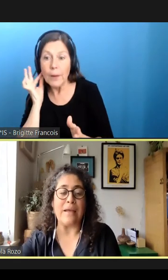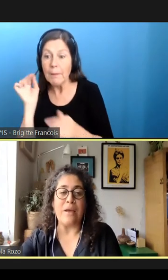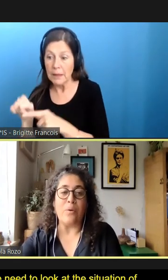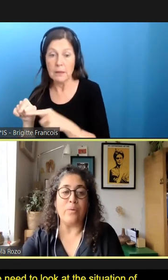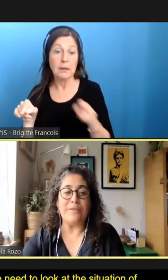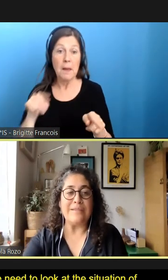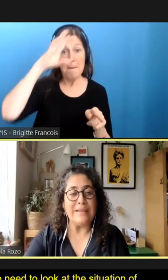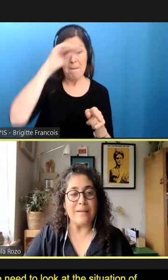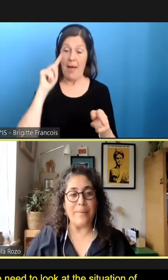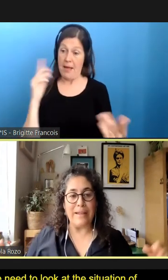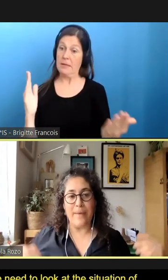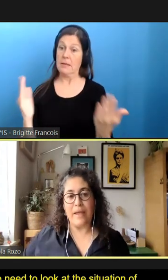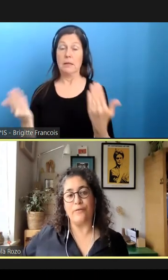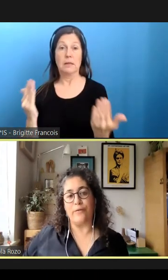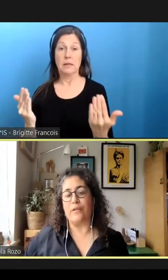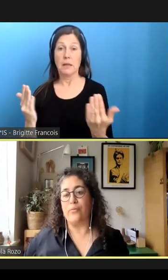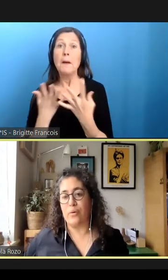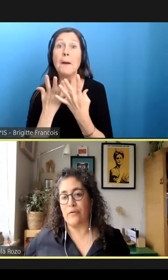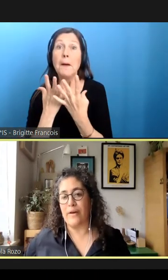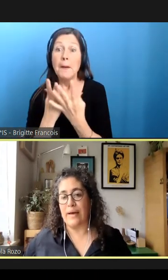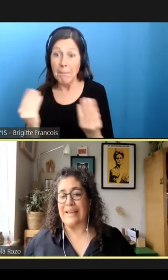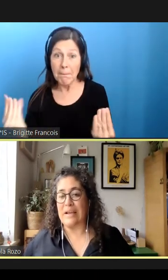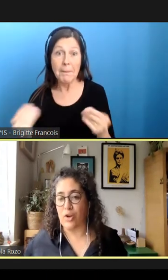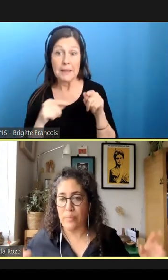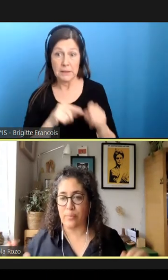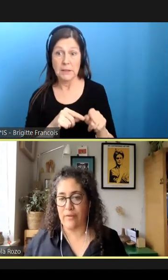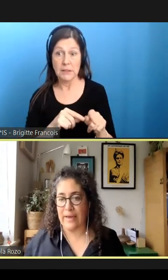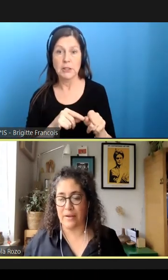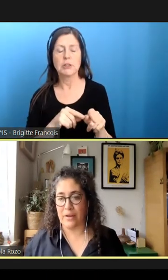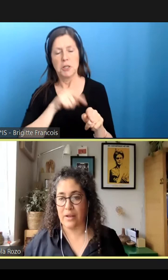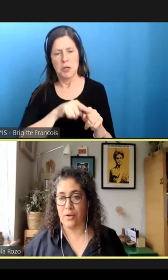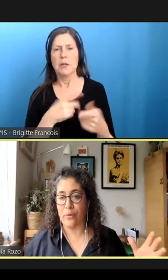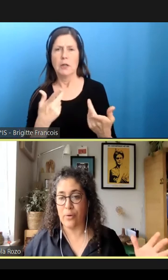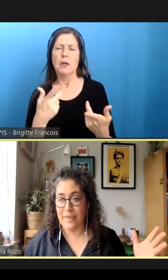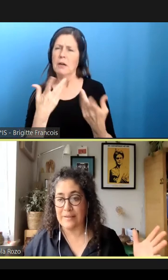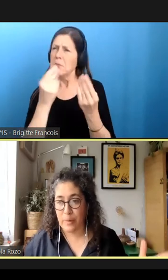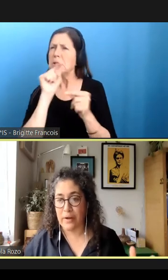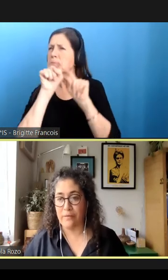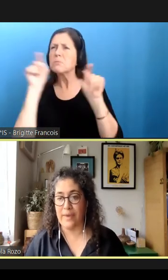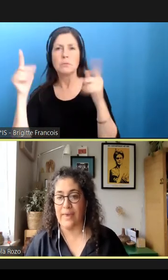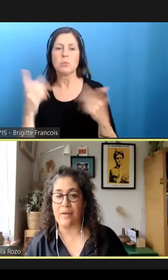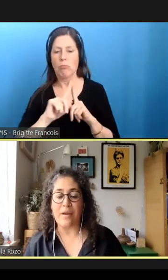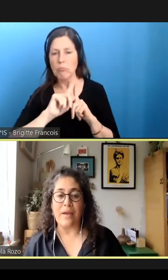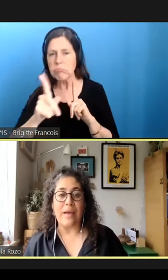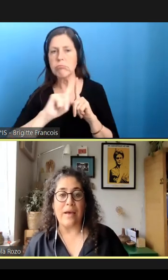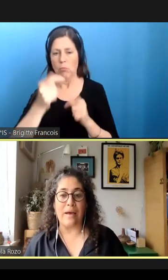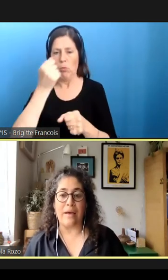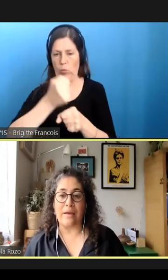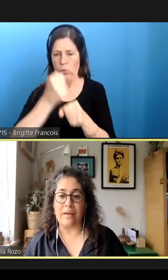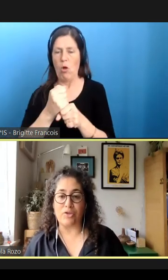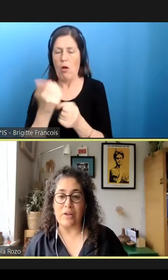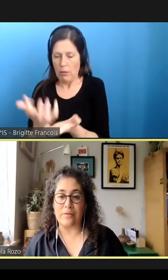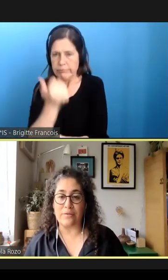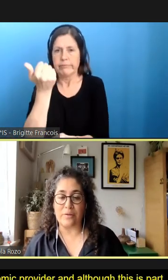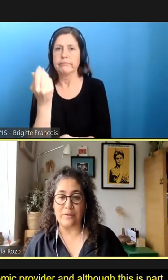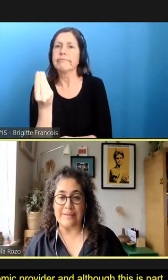men. We will see that mainly men fulfill the role of an economic provider. And although this is part of the care in